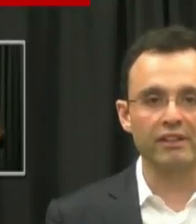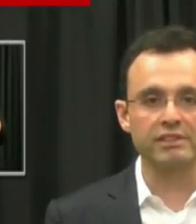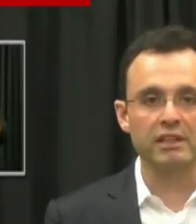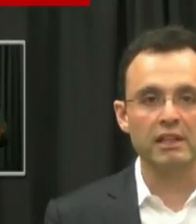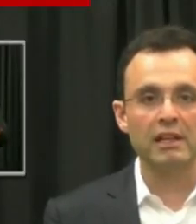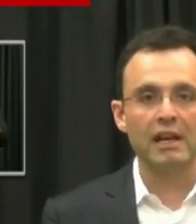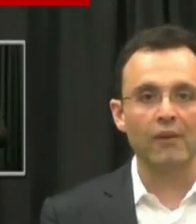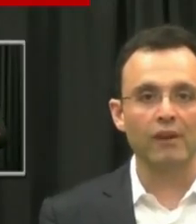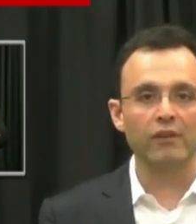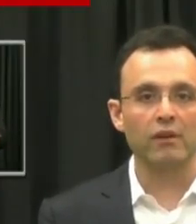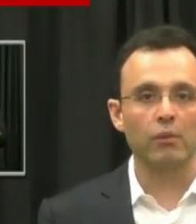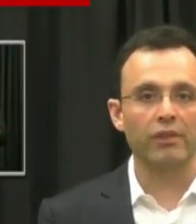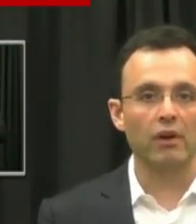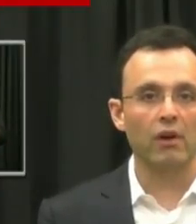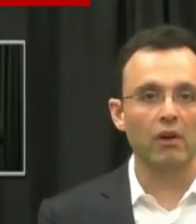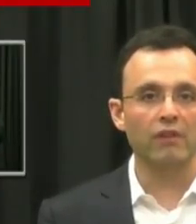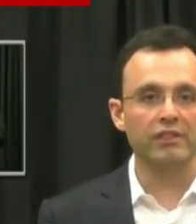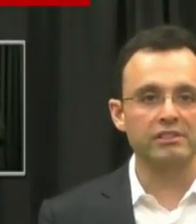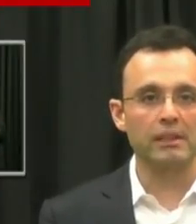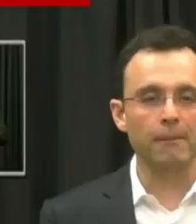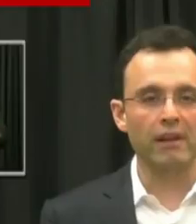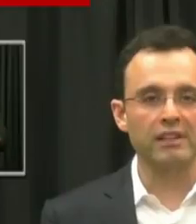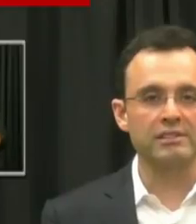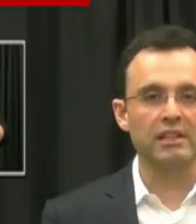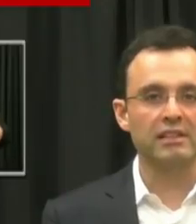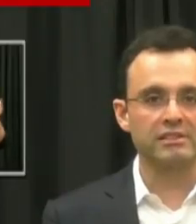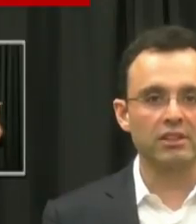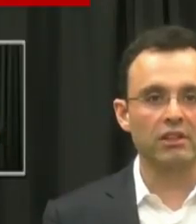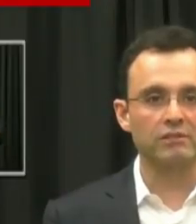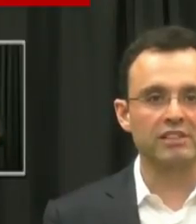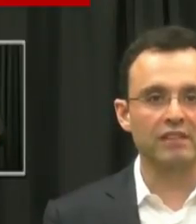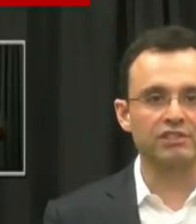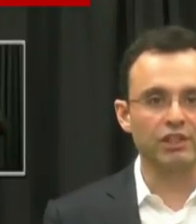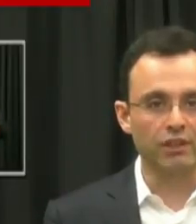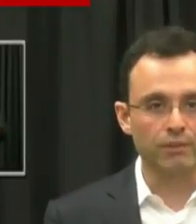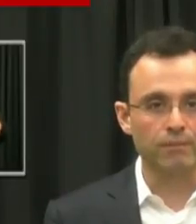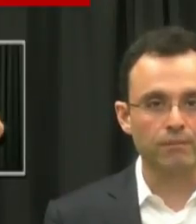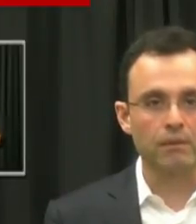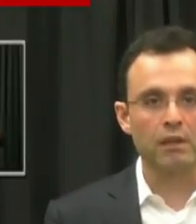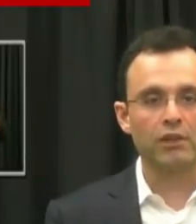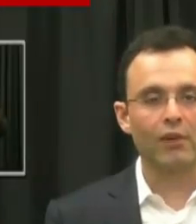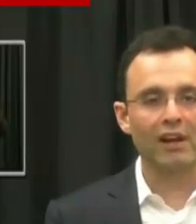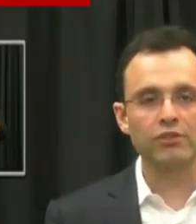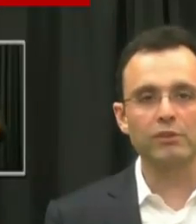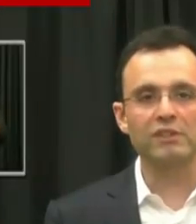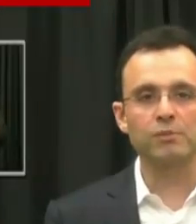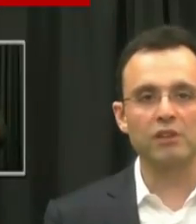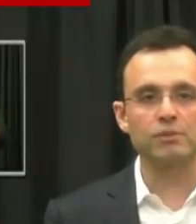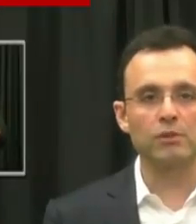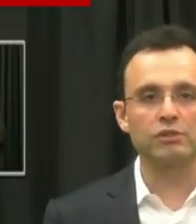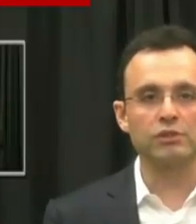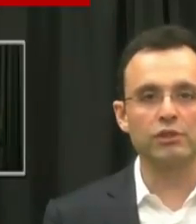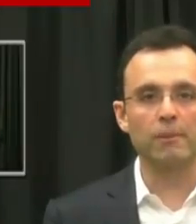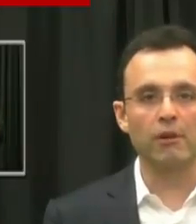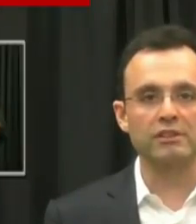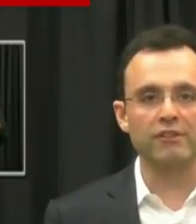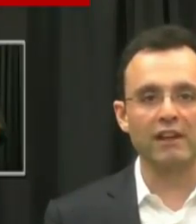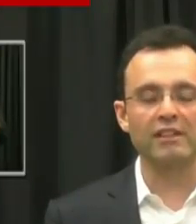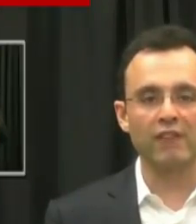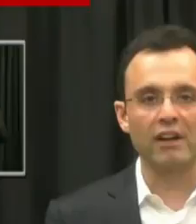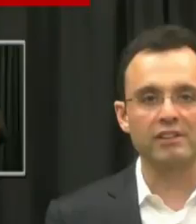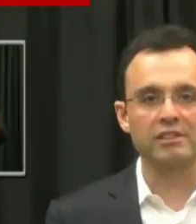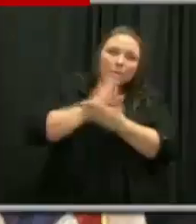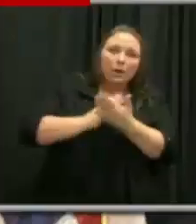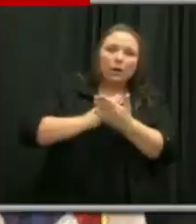virus. However, with all of this in place, it still comes down to you. You have to be responsible to do your part to